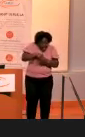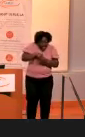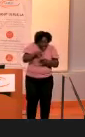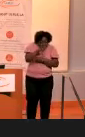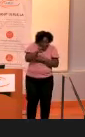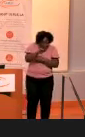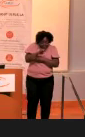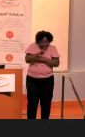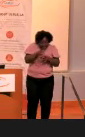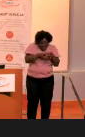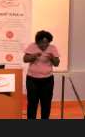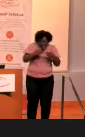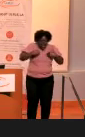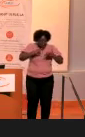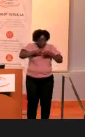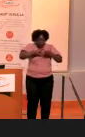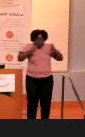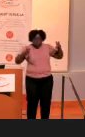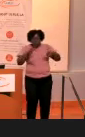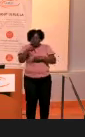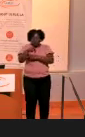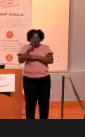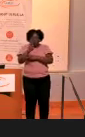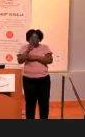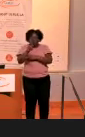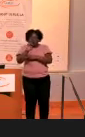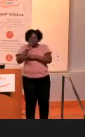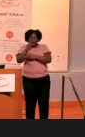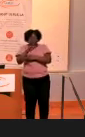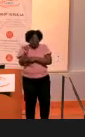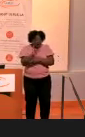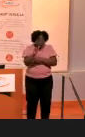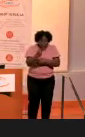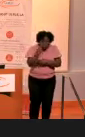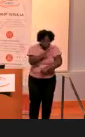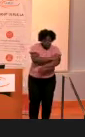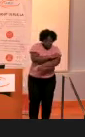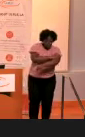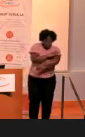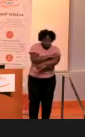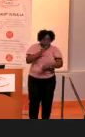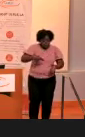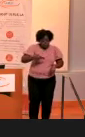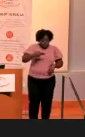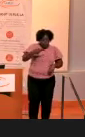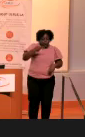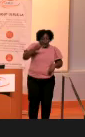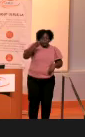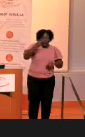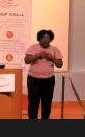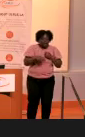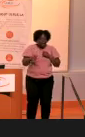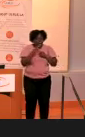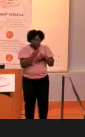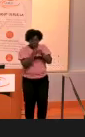urine. Sometimes we'll also see the blood pressure rising. So I am a pain in the neck. When I'm doing video